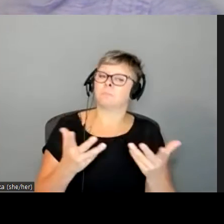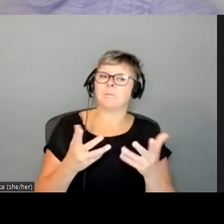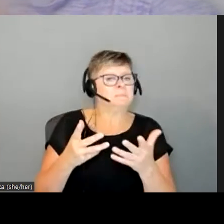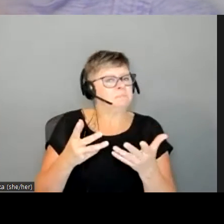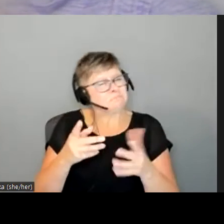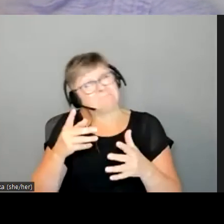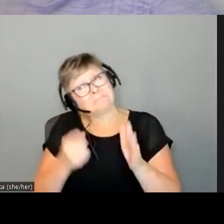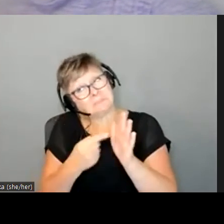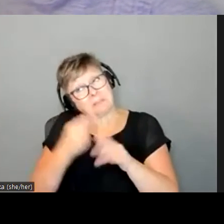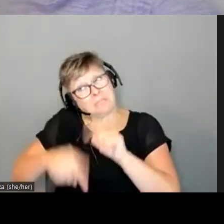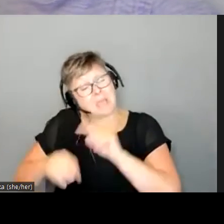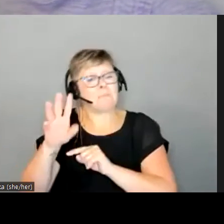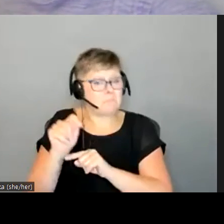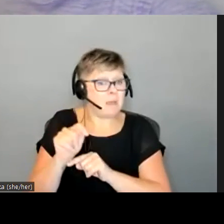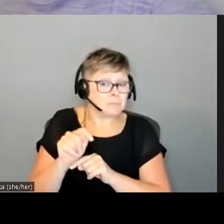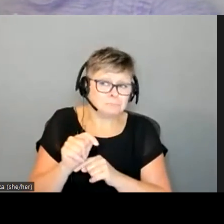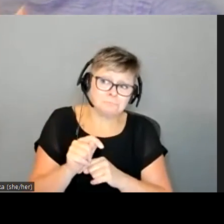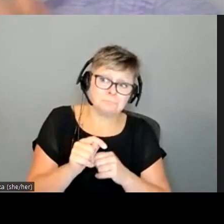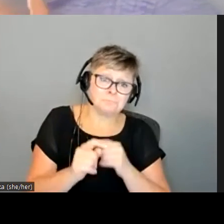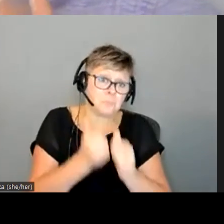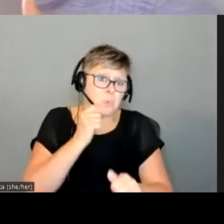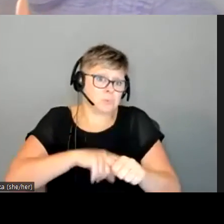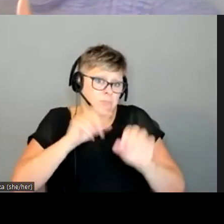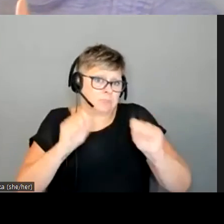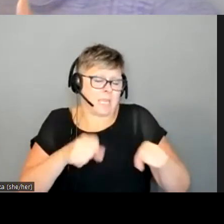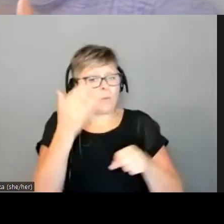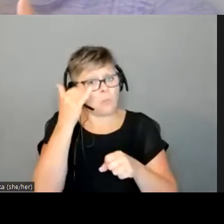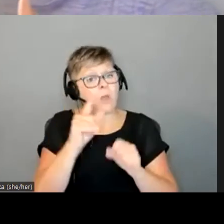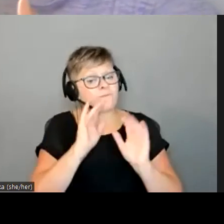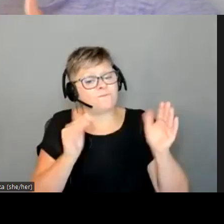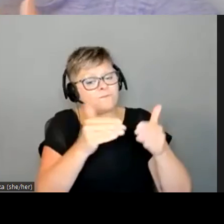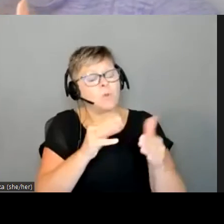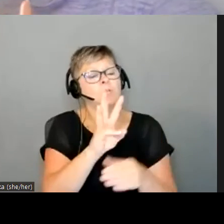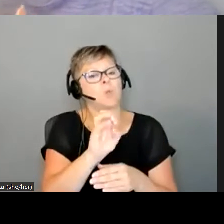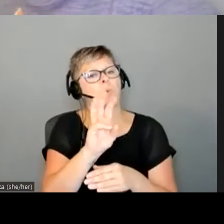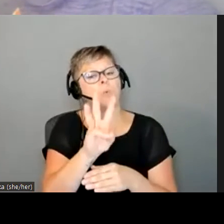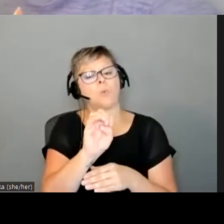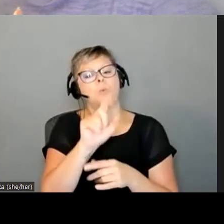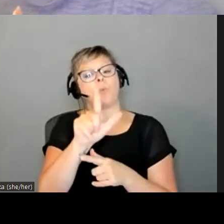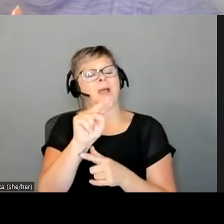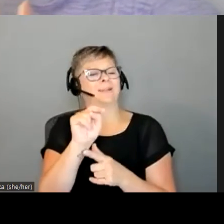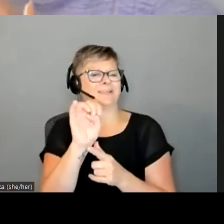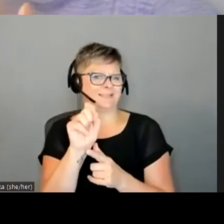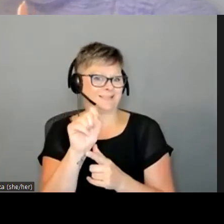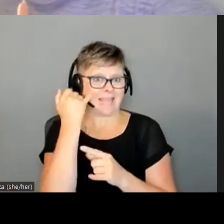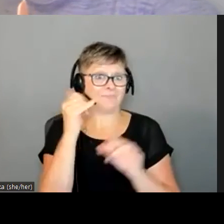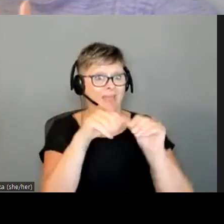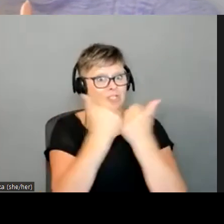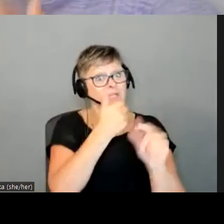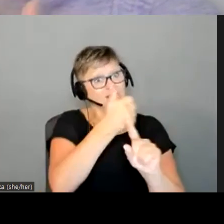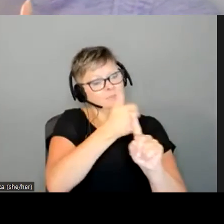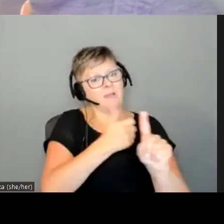is an ability to focus in on wellness if the agency or organization feels that it's important enough to